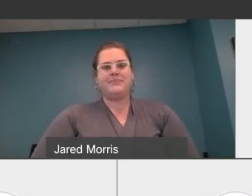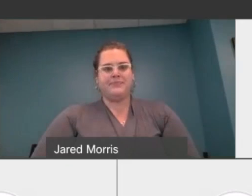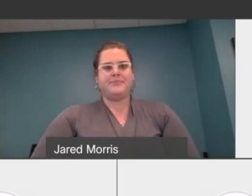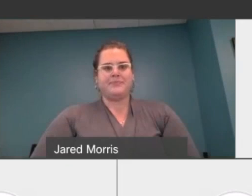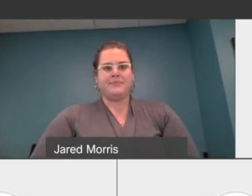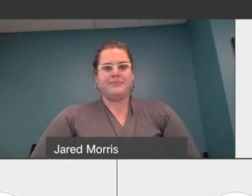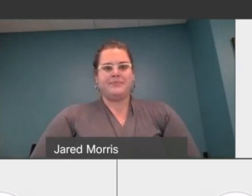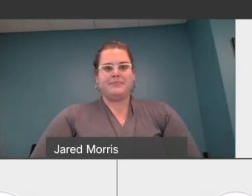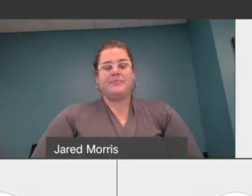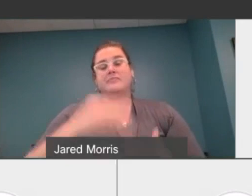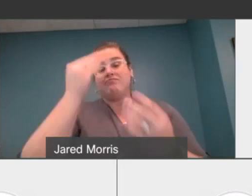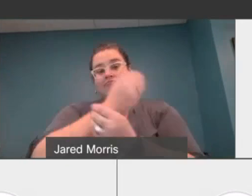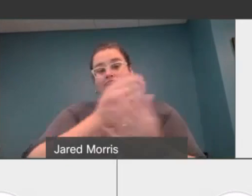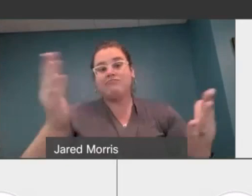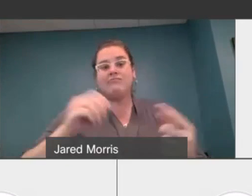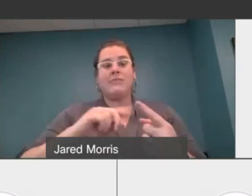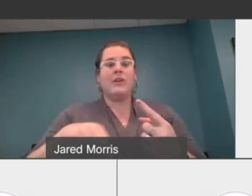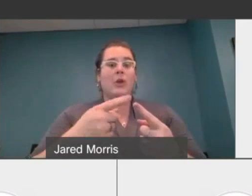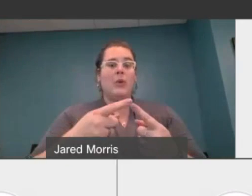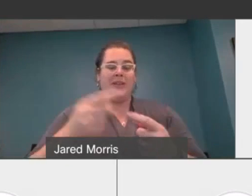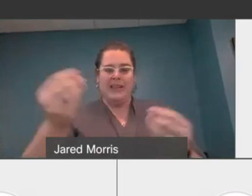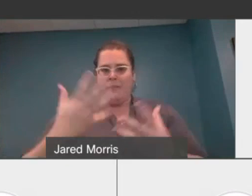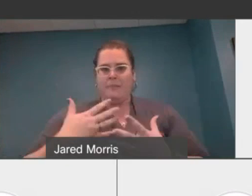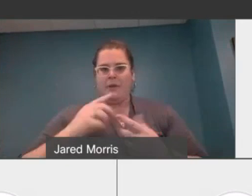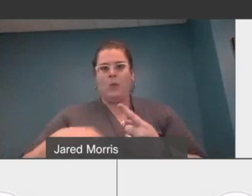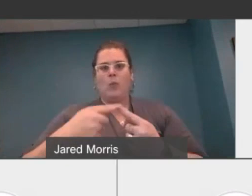my screen, or someone can let me know when they see my screen?